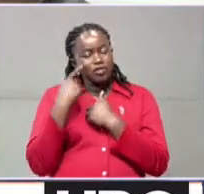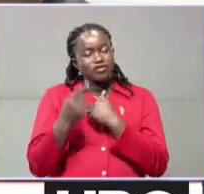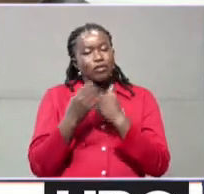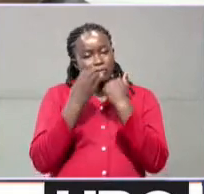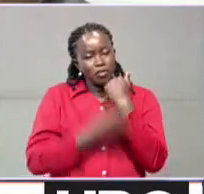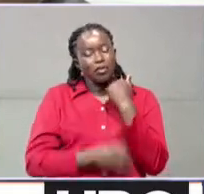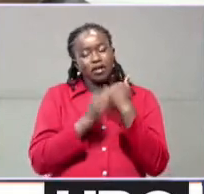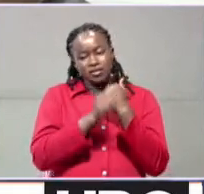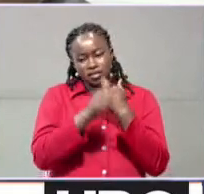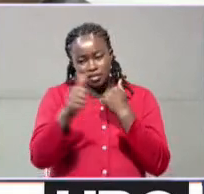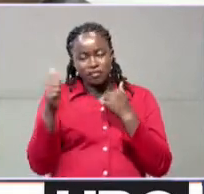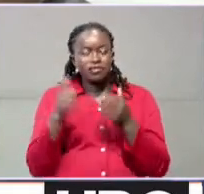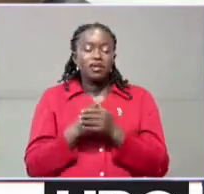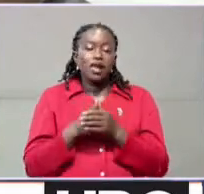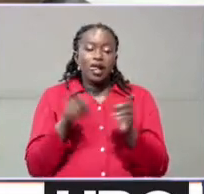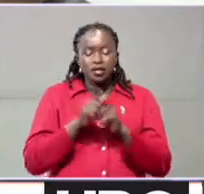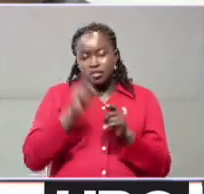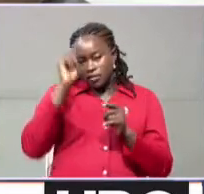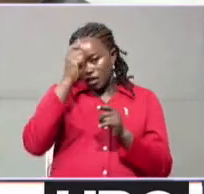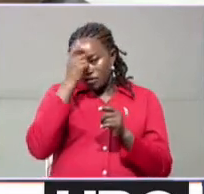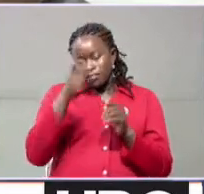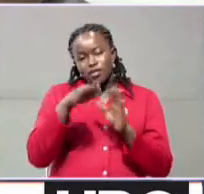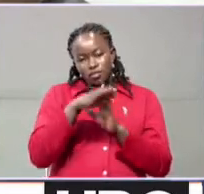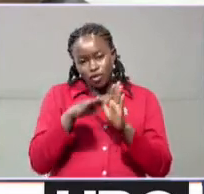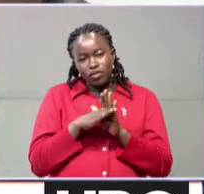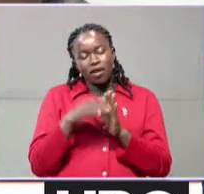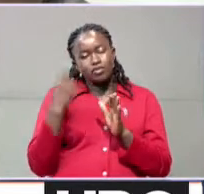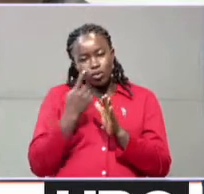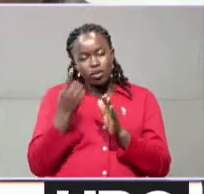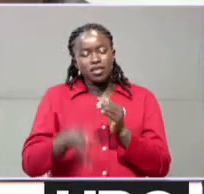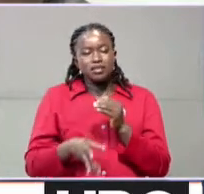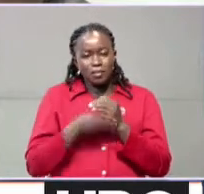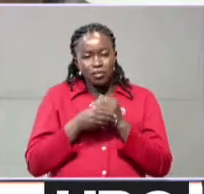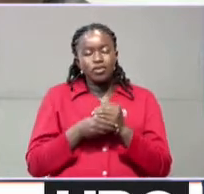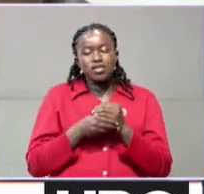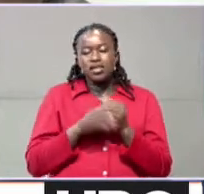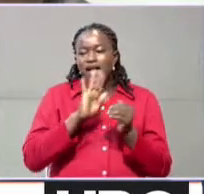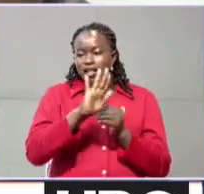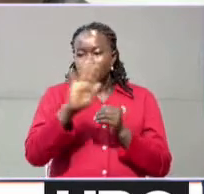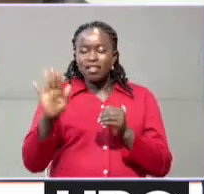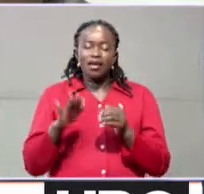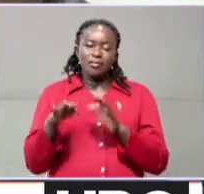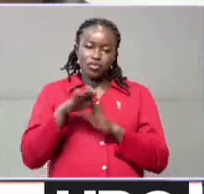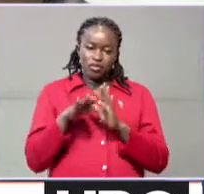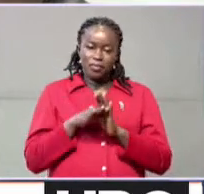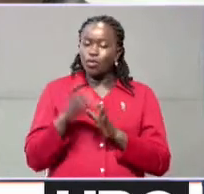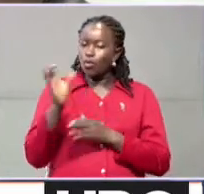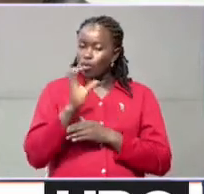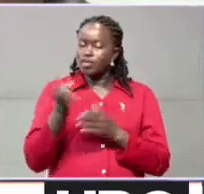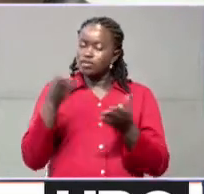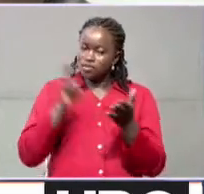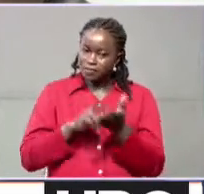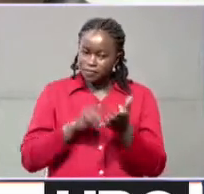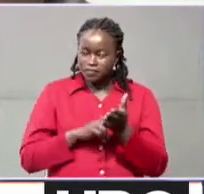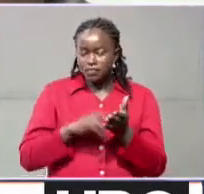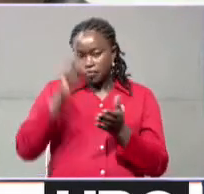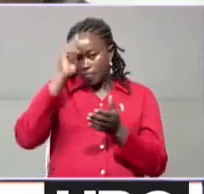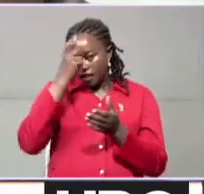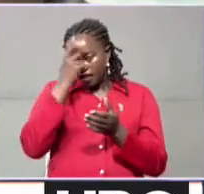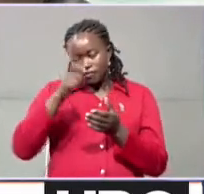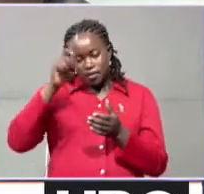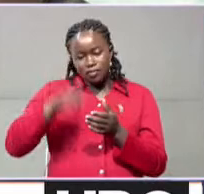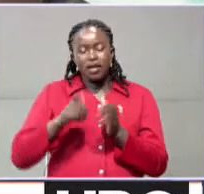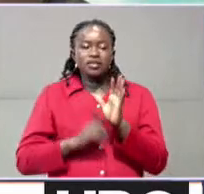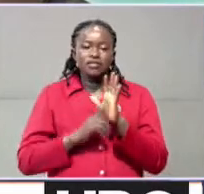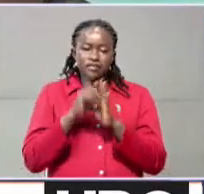themselves and government programs only supplement their cause committee recommendations governments will develop